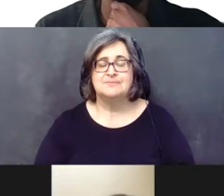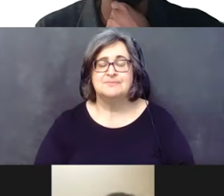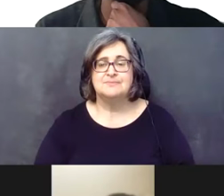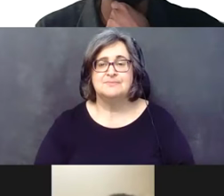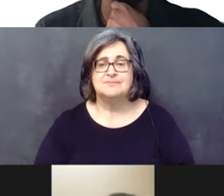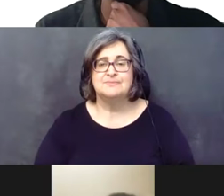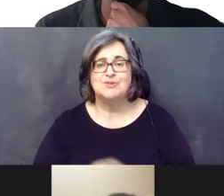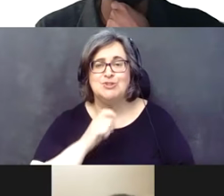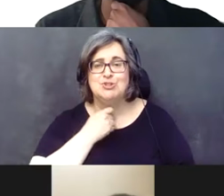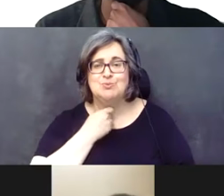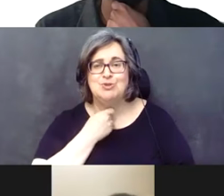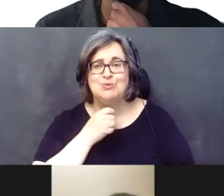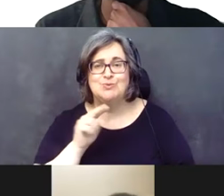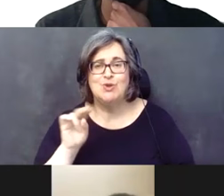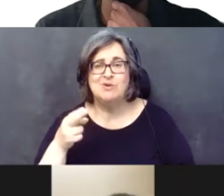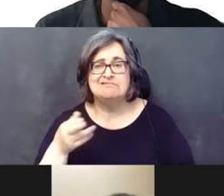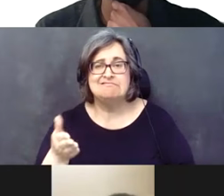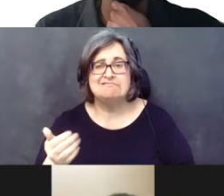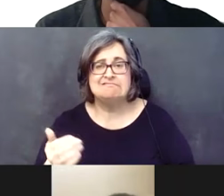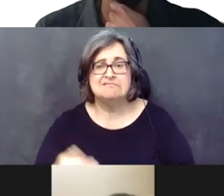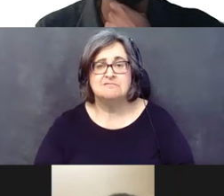Oh, you're muted, Noah.